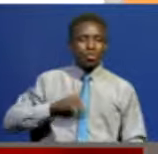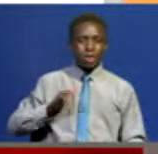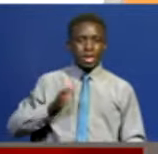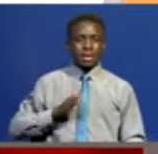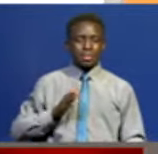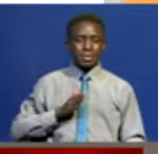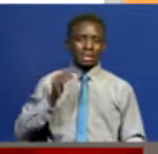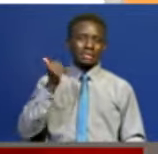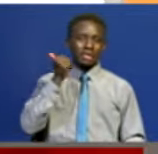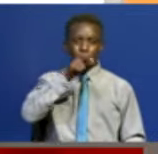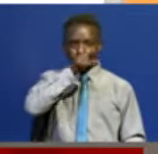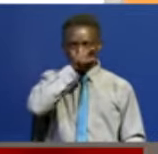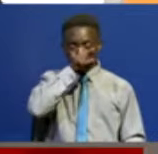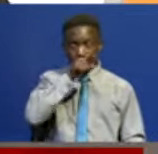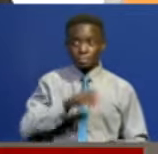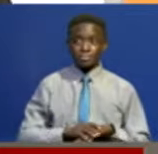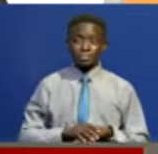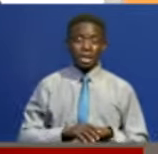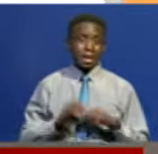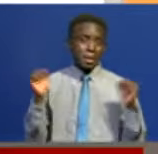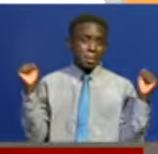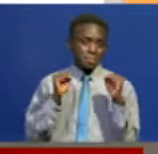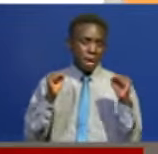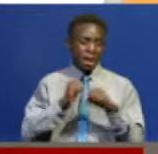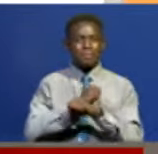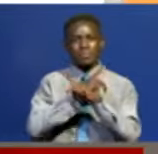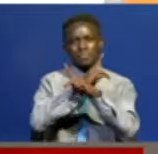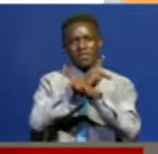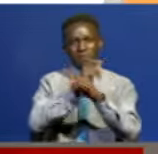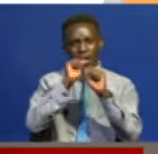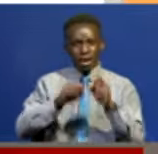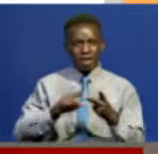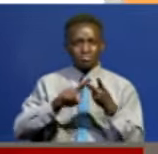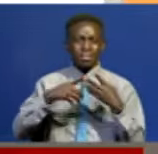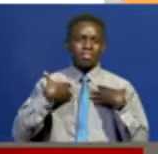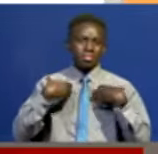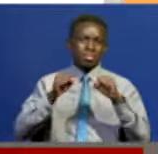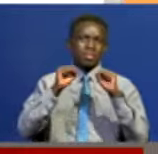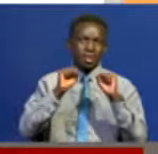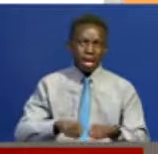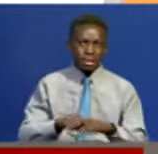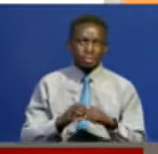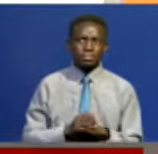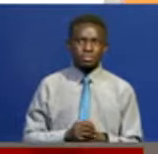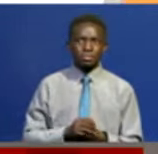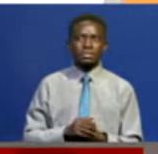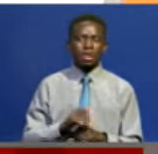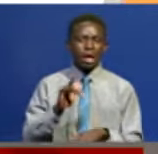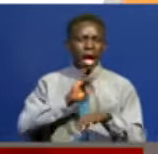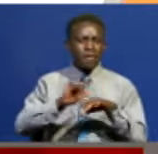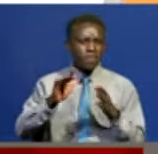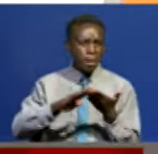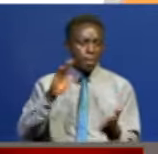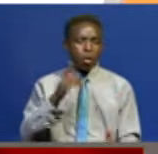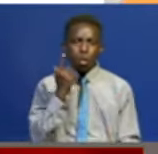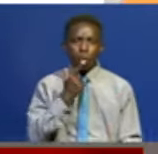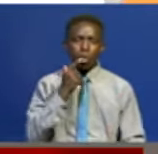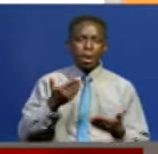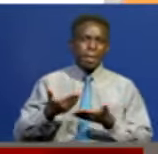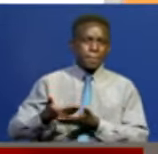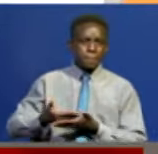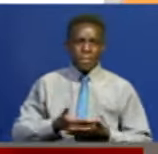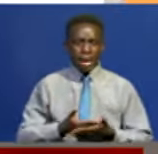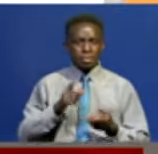is preventable and curable, and those at high risk of infection are infants, children under the age of 5,